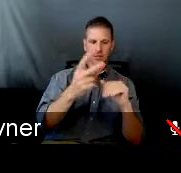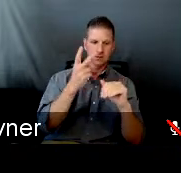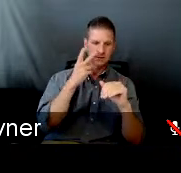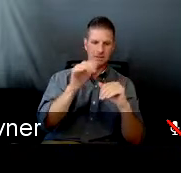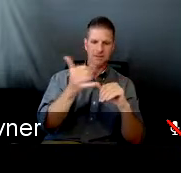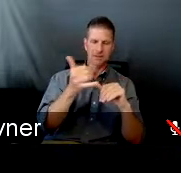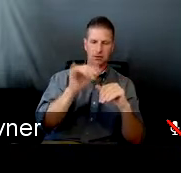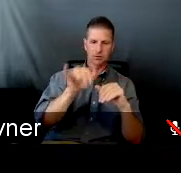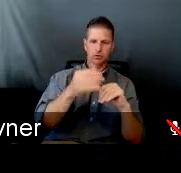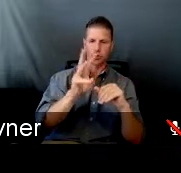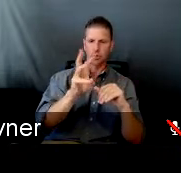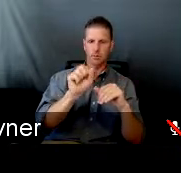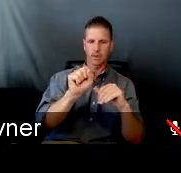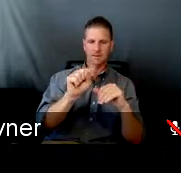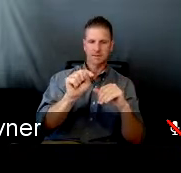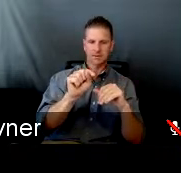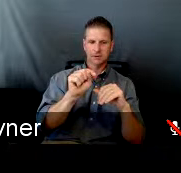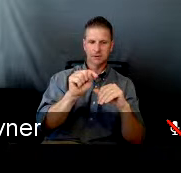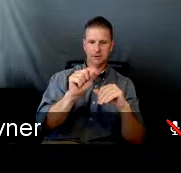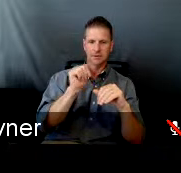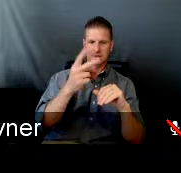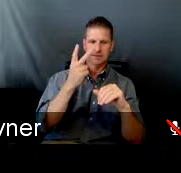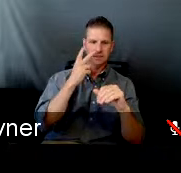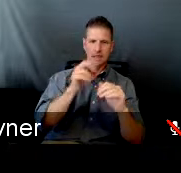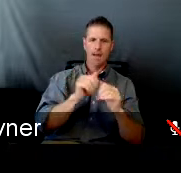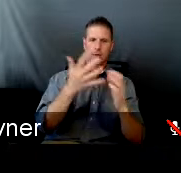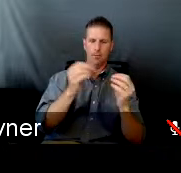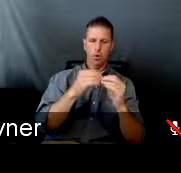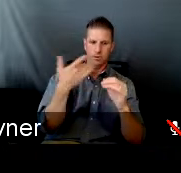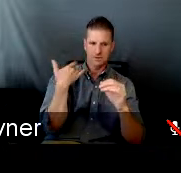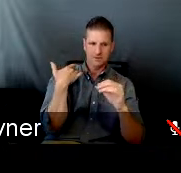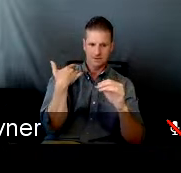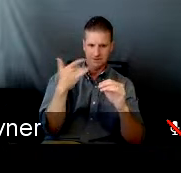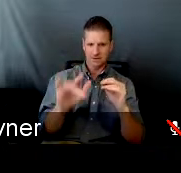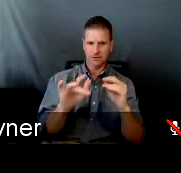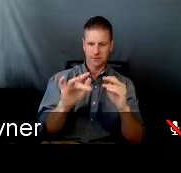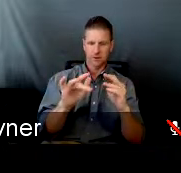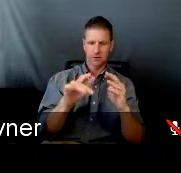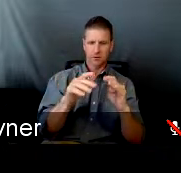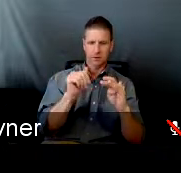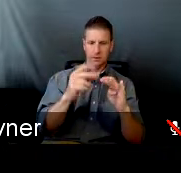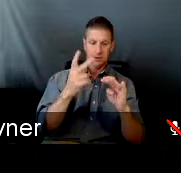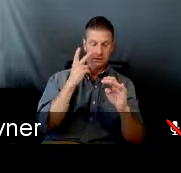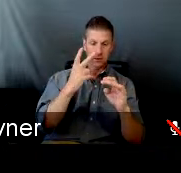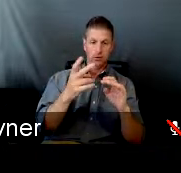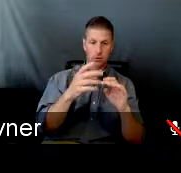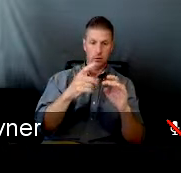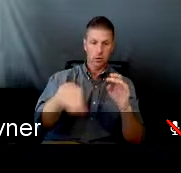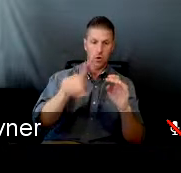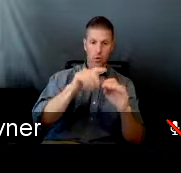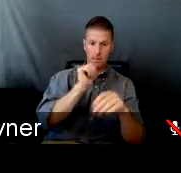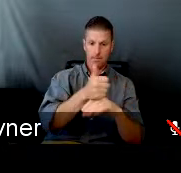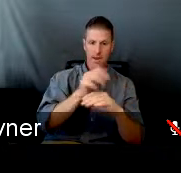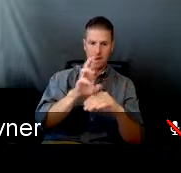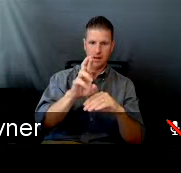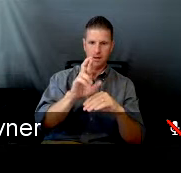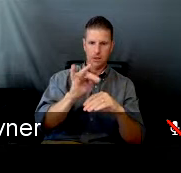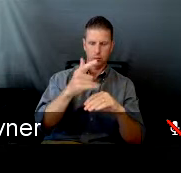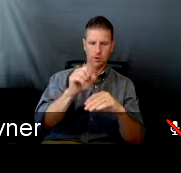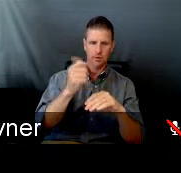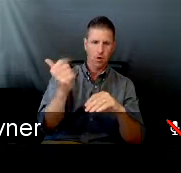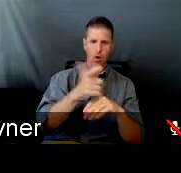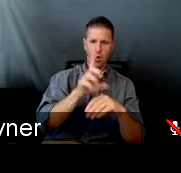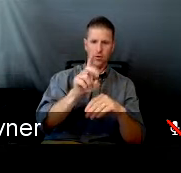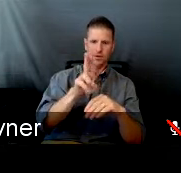the JWST image. And you can see how much more sensitive it is, and that you can see not only those main rings, but then all of this dust,